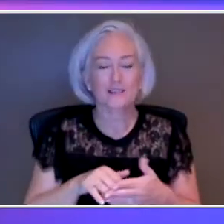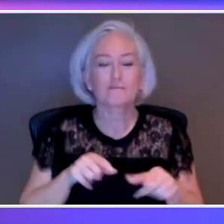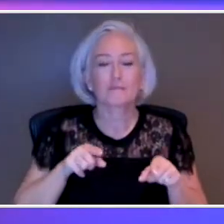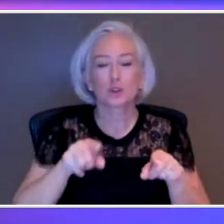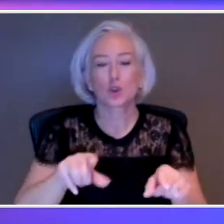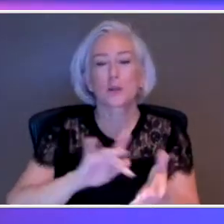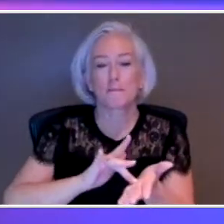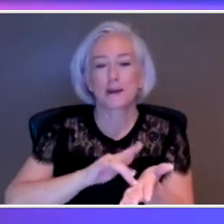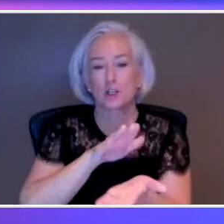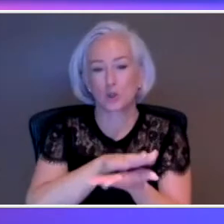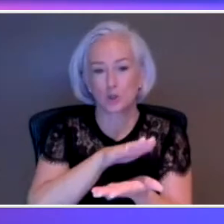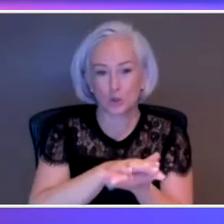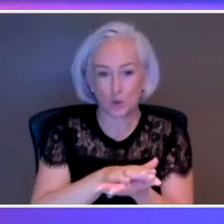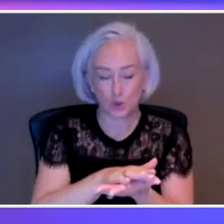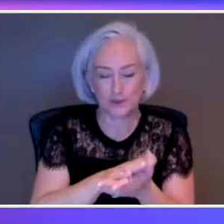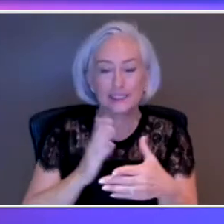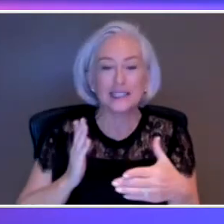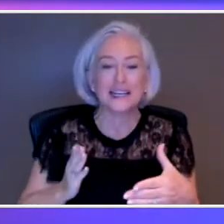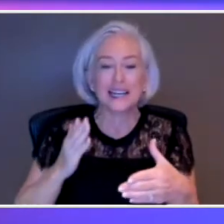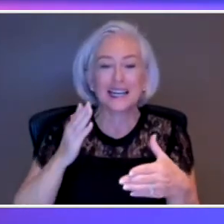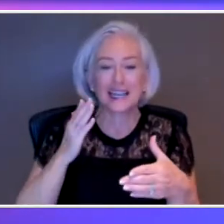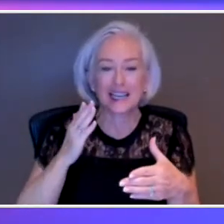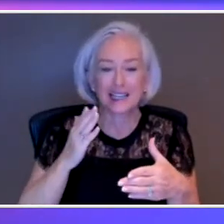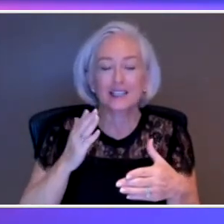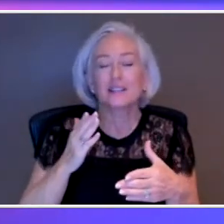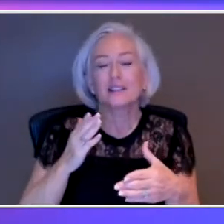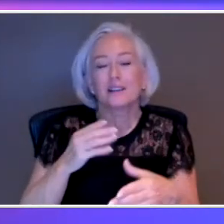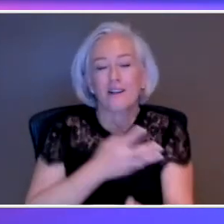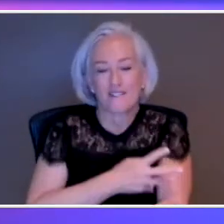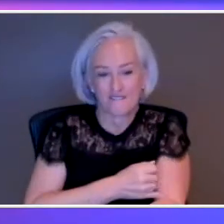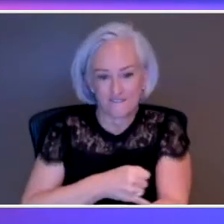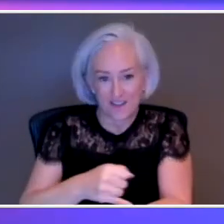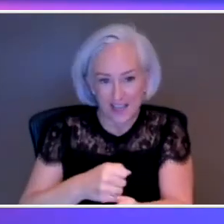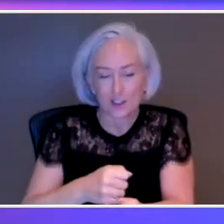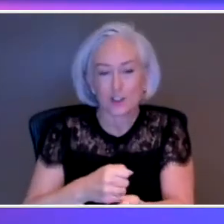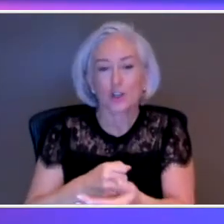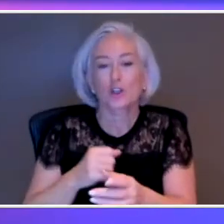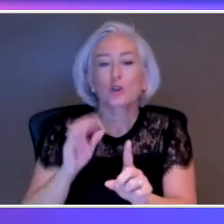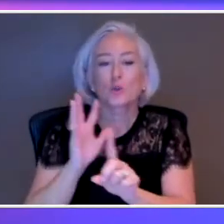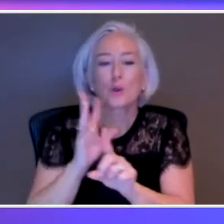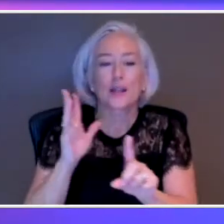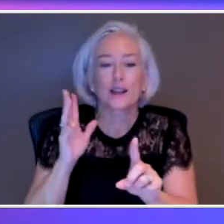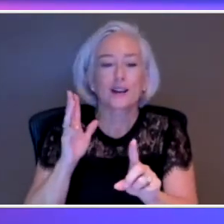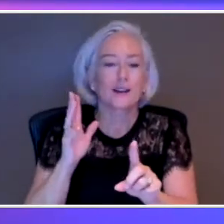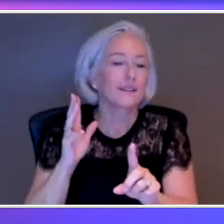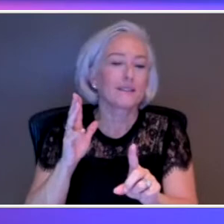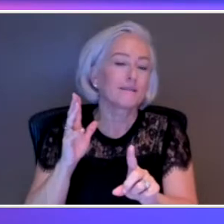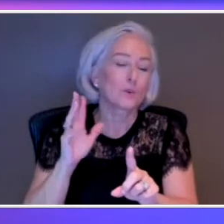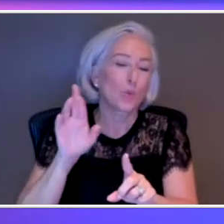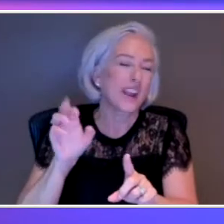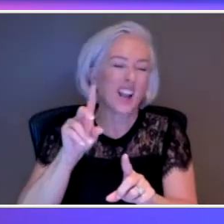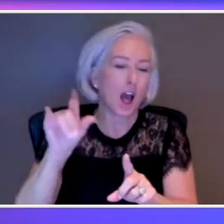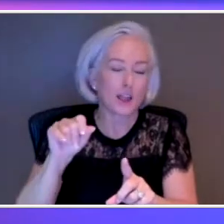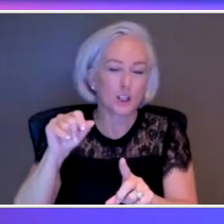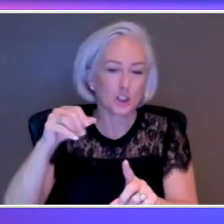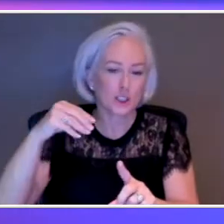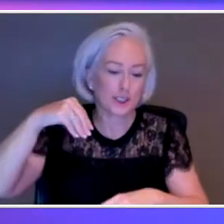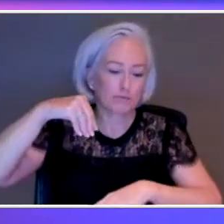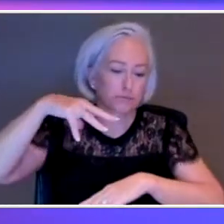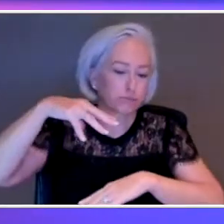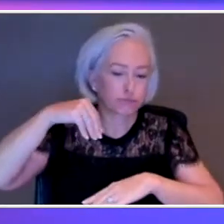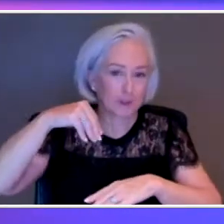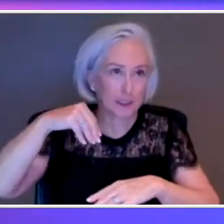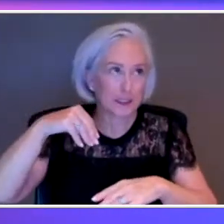Vascular interventional radiology itself is, in the broader spectrum, a younger field in